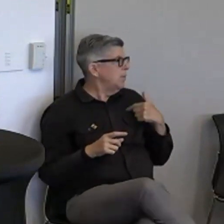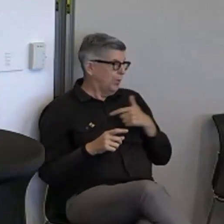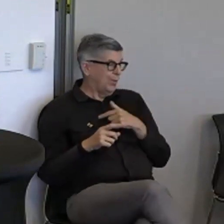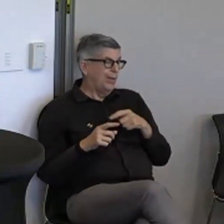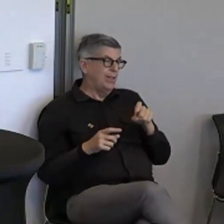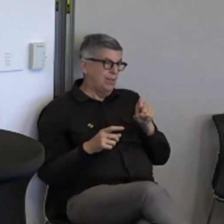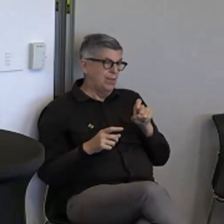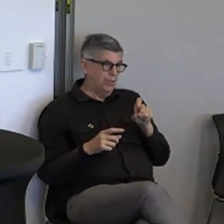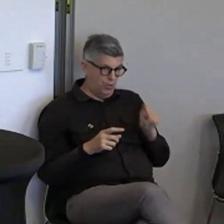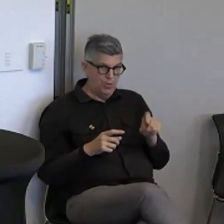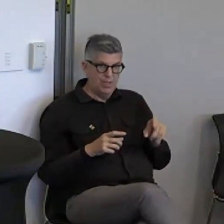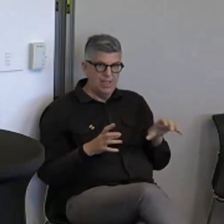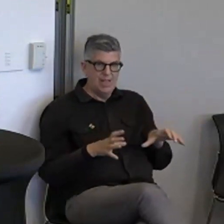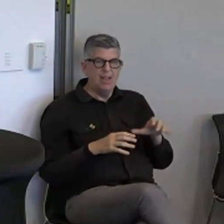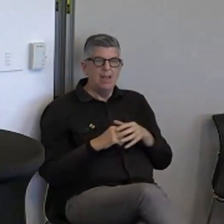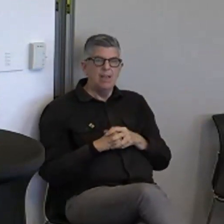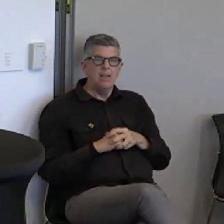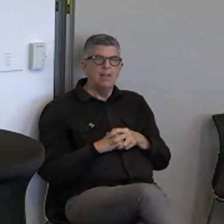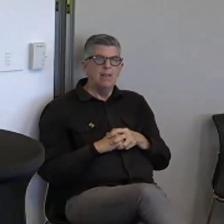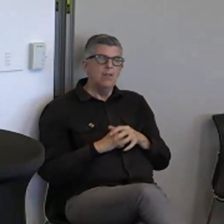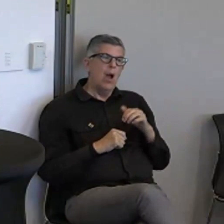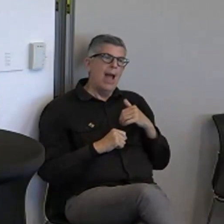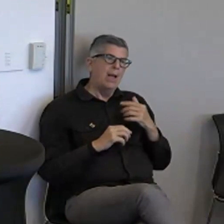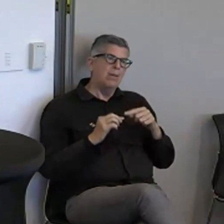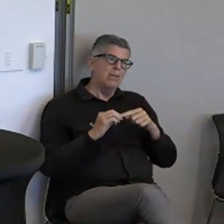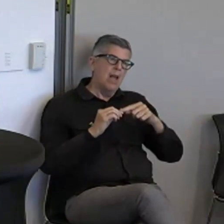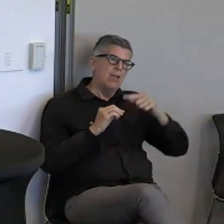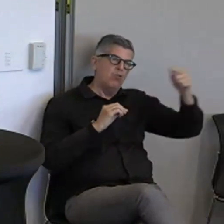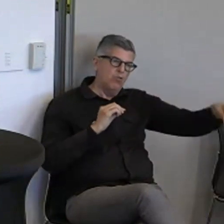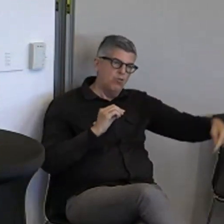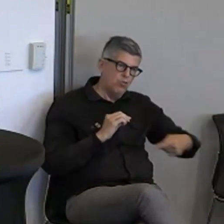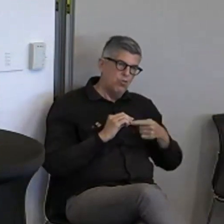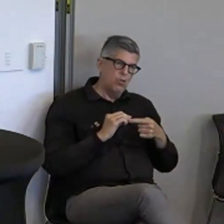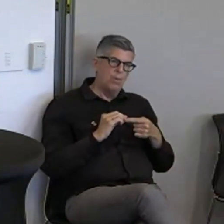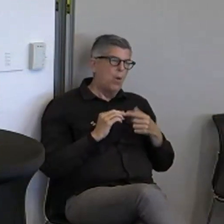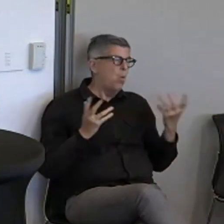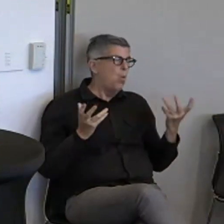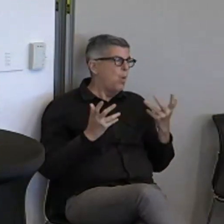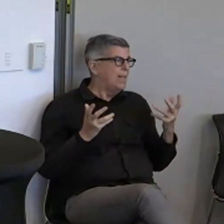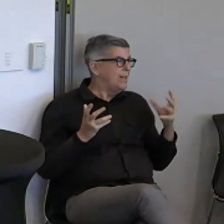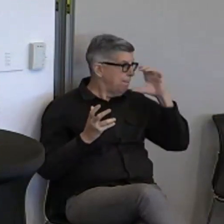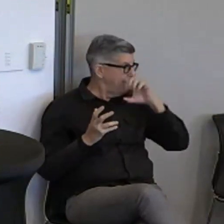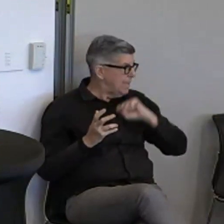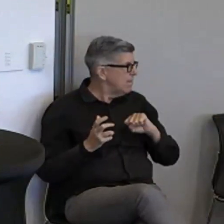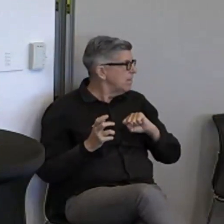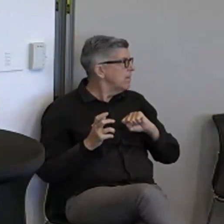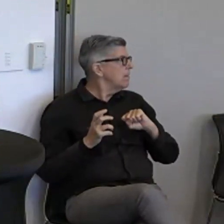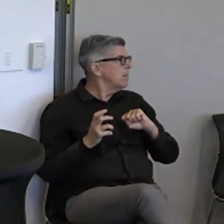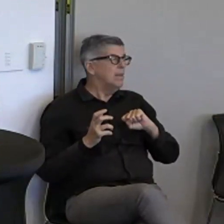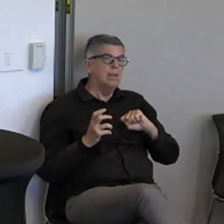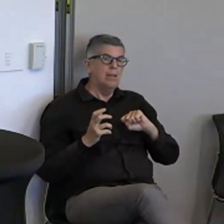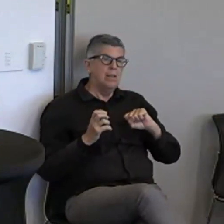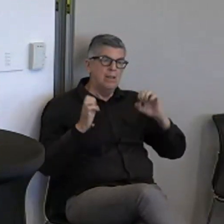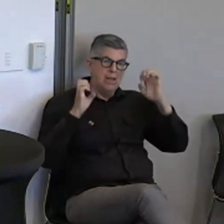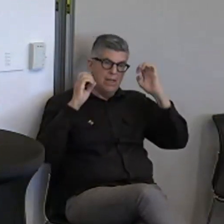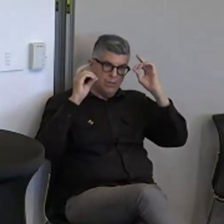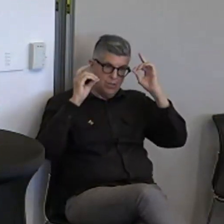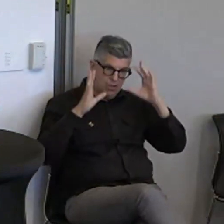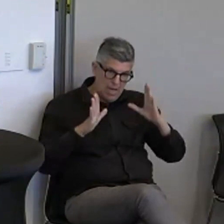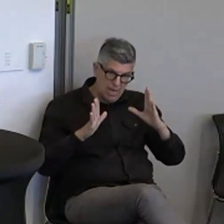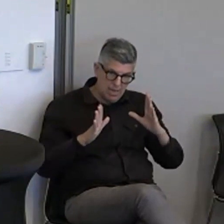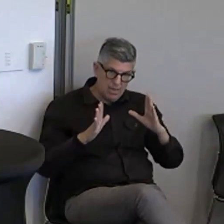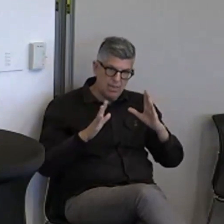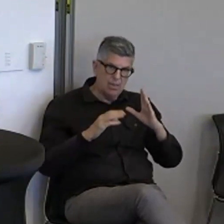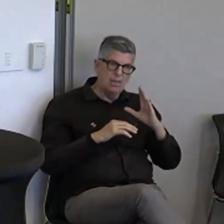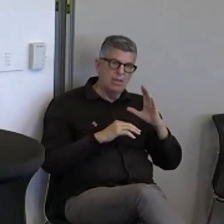think how does that circle complete? And I think the missing piece is educators, like